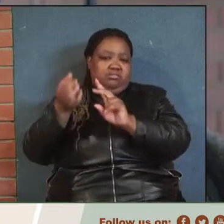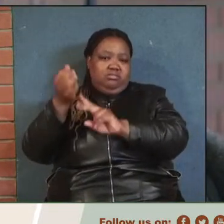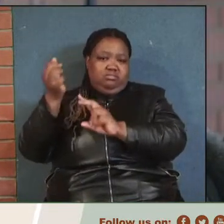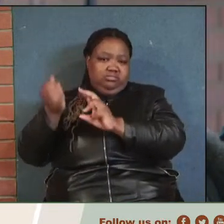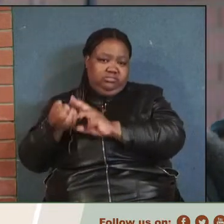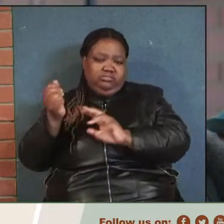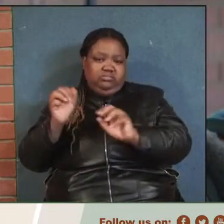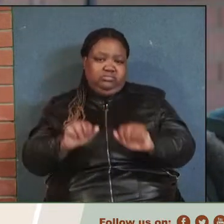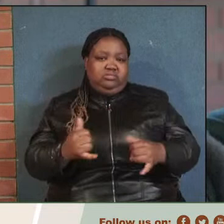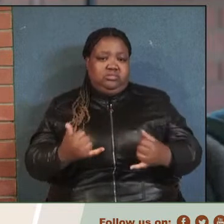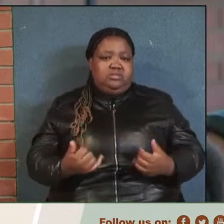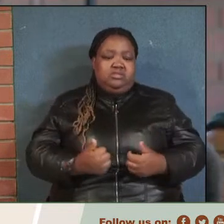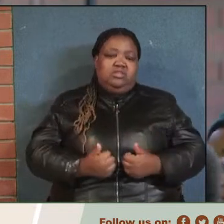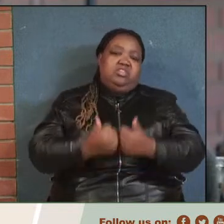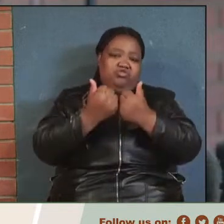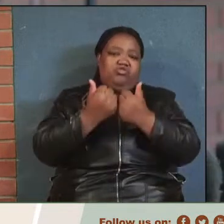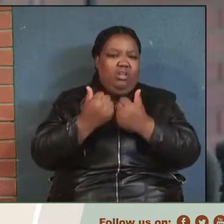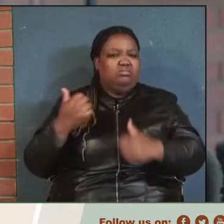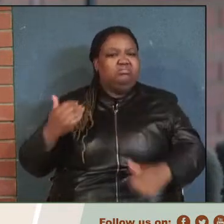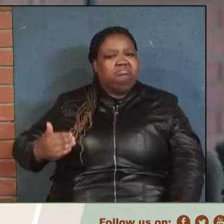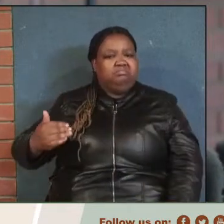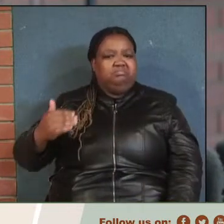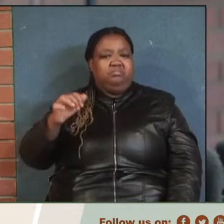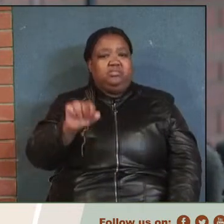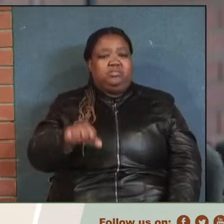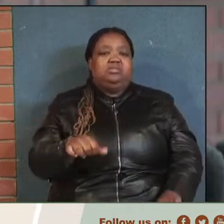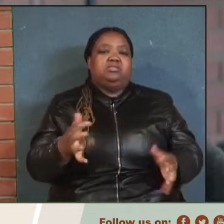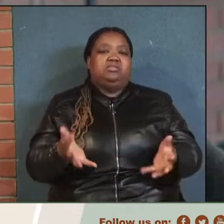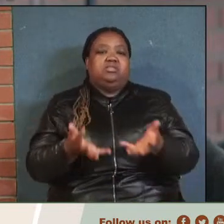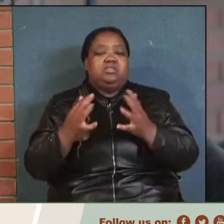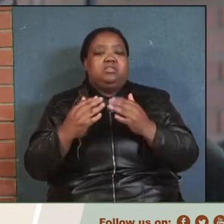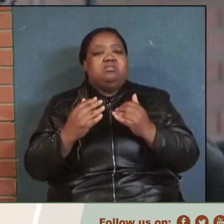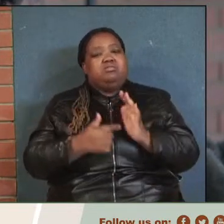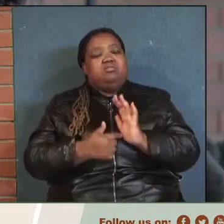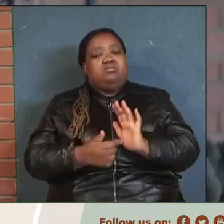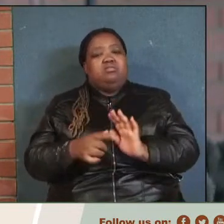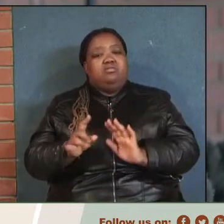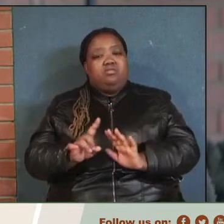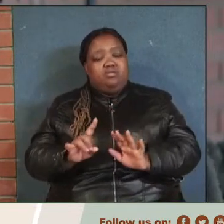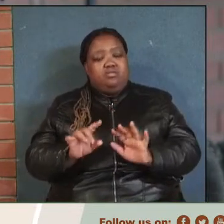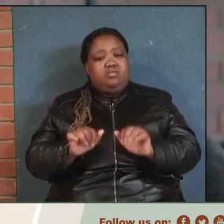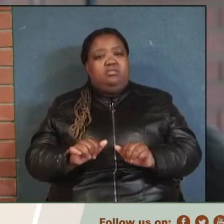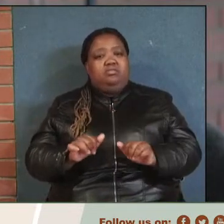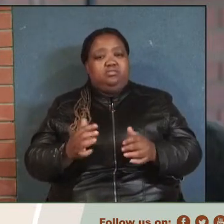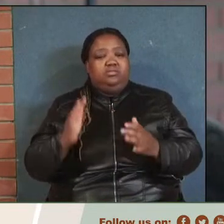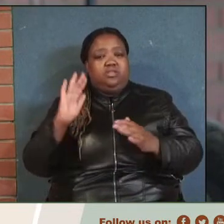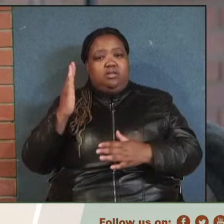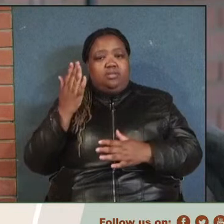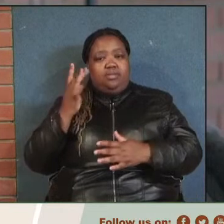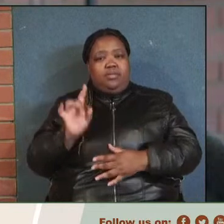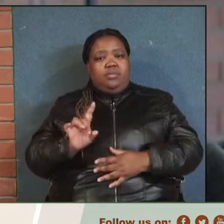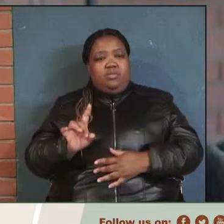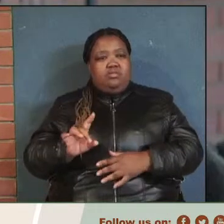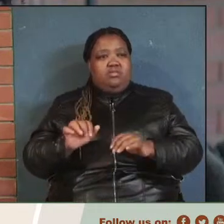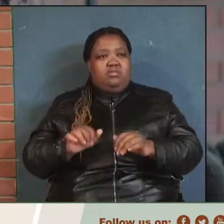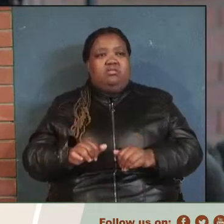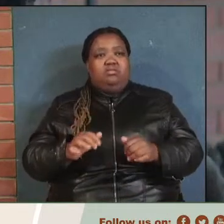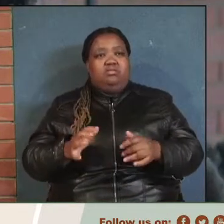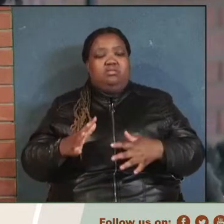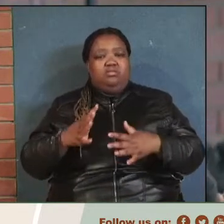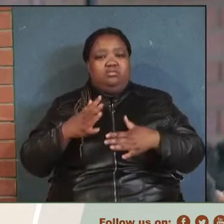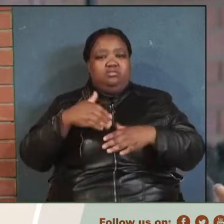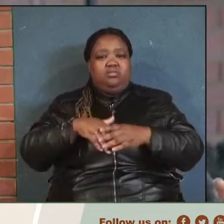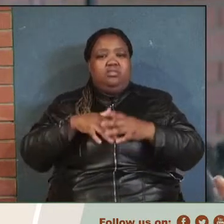Nevertheless, challenges still persist in respect of ensuring the homogeneity and seamless approach in providing ICT infrastructure and services across